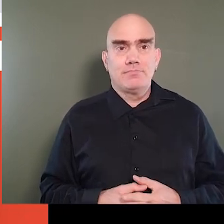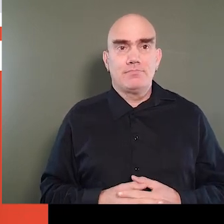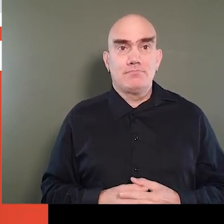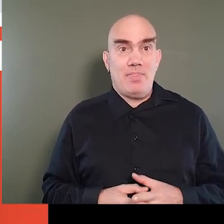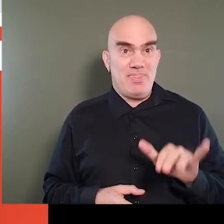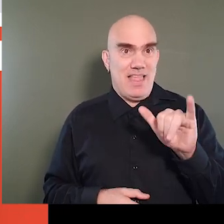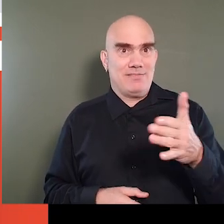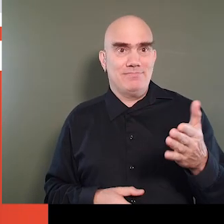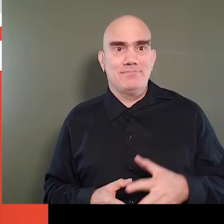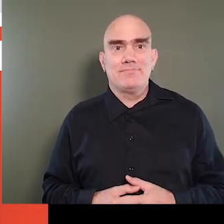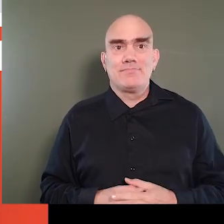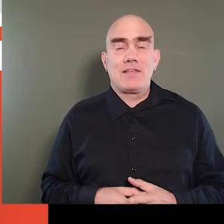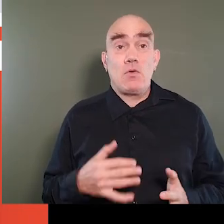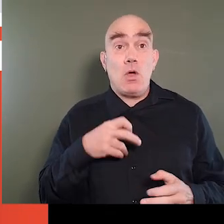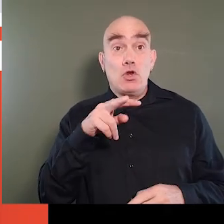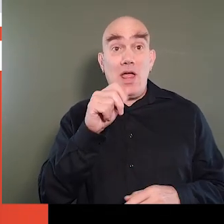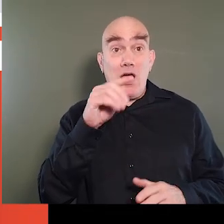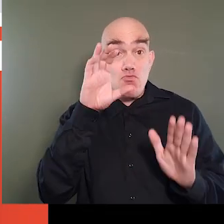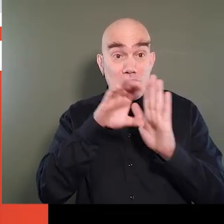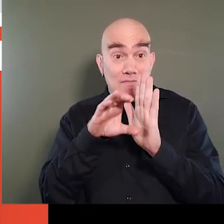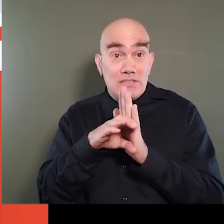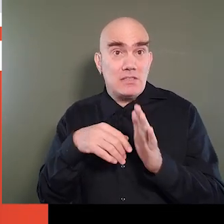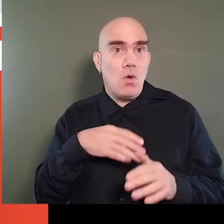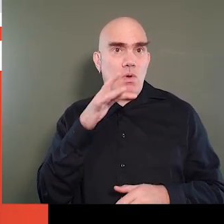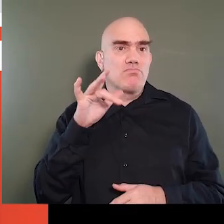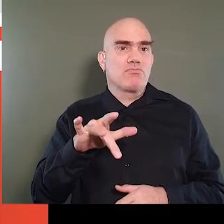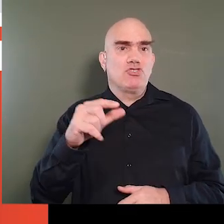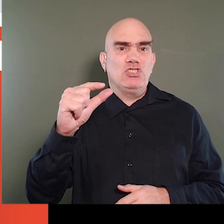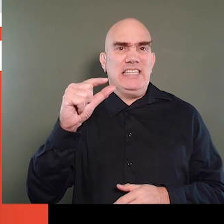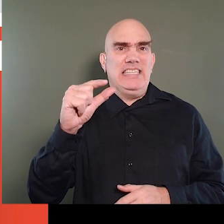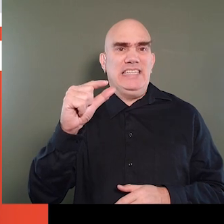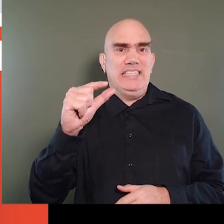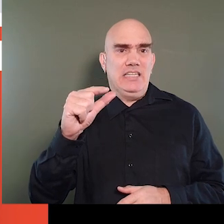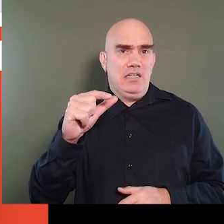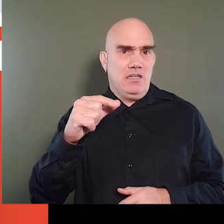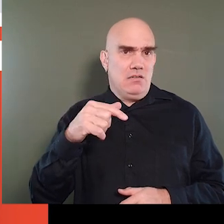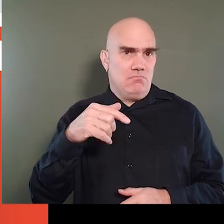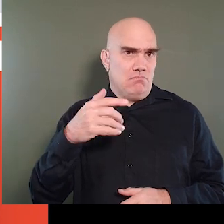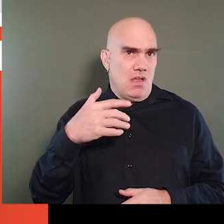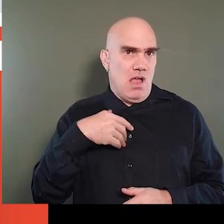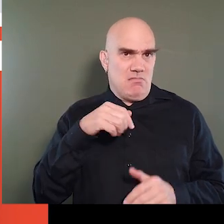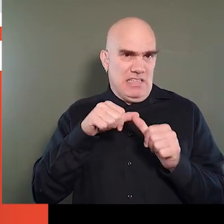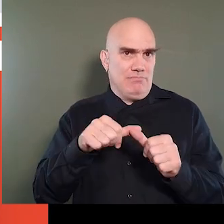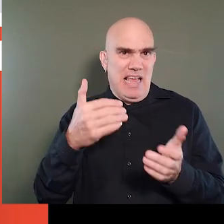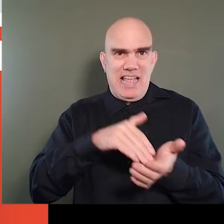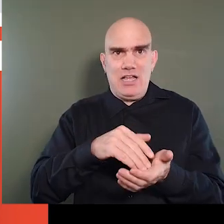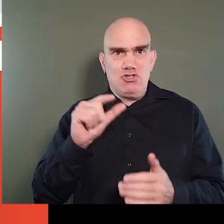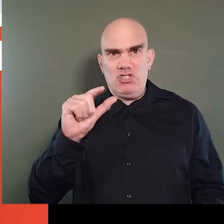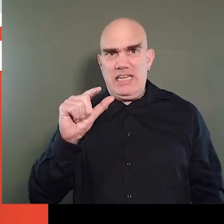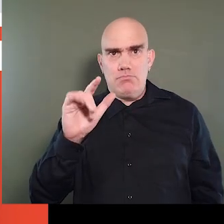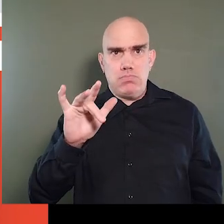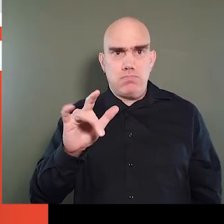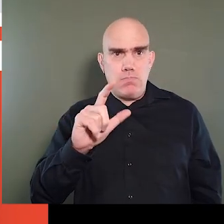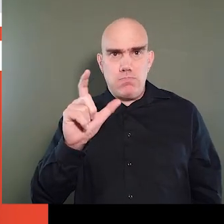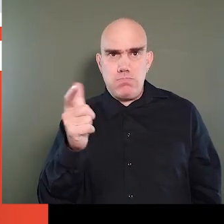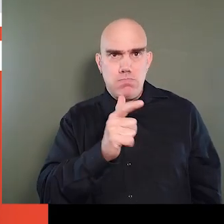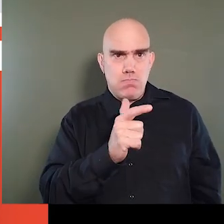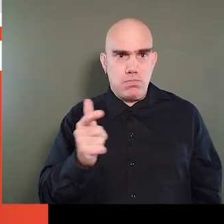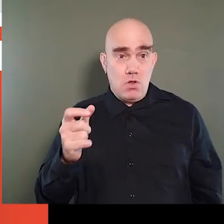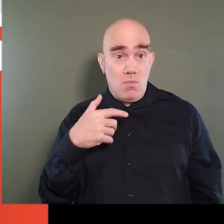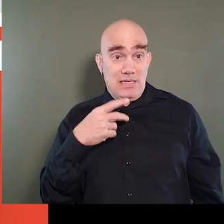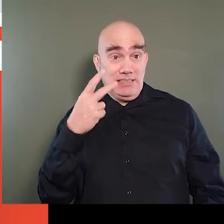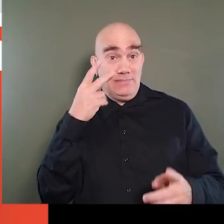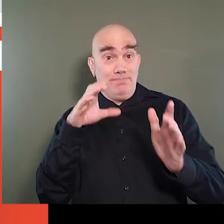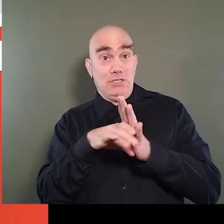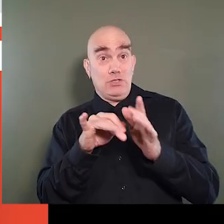And here it is. And if I want to look at the graphics, I'll hit G and I will keep hitting G to go through them all. So I see this picture